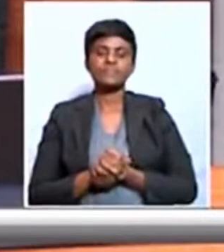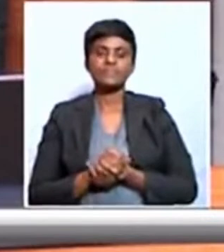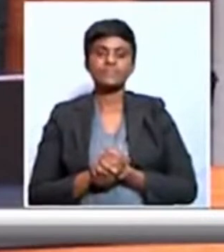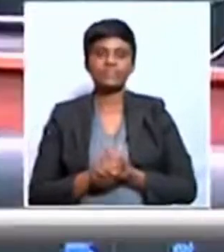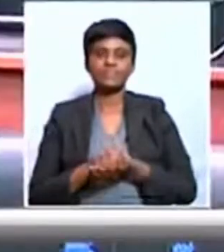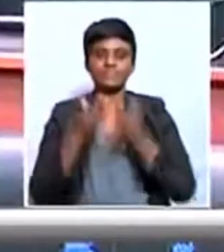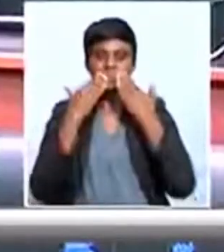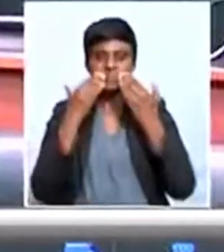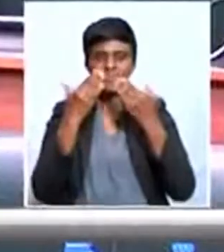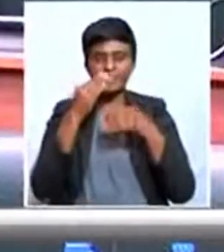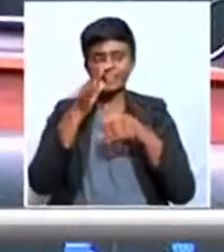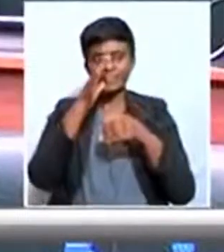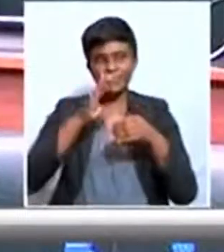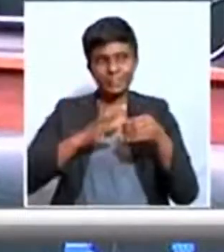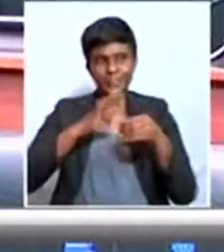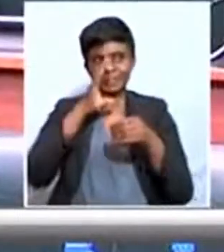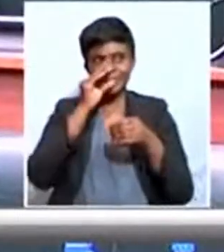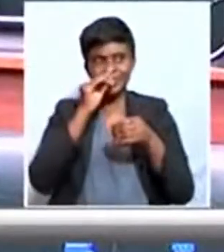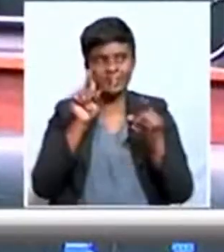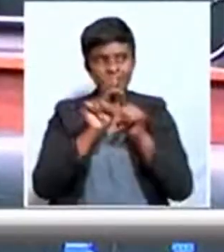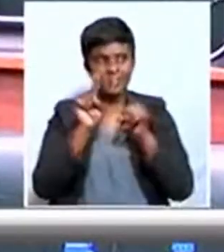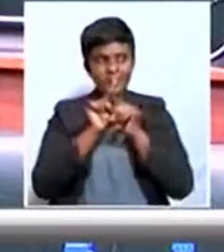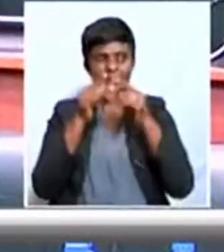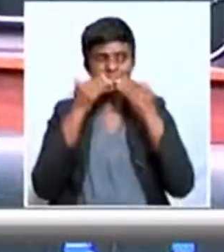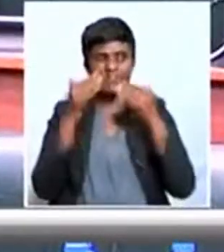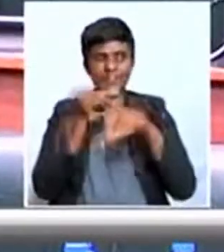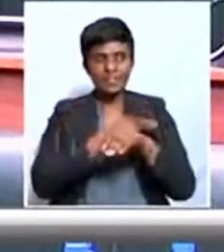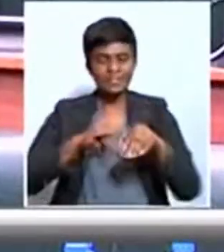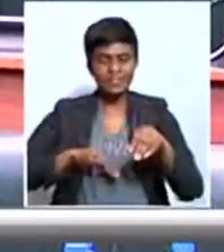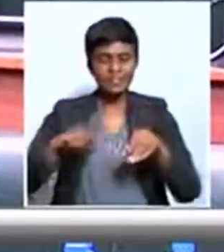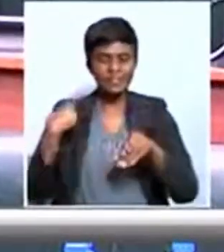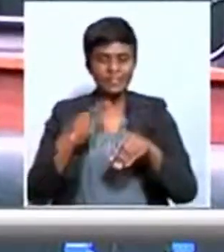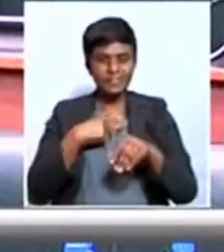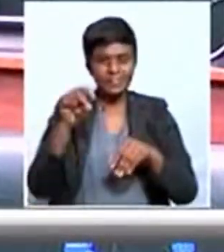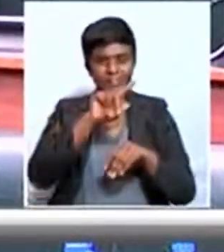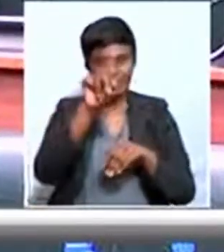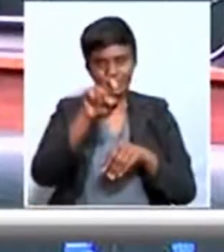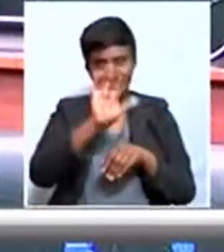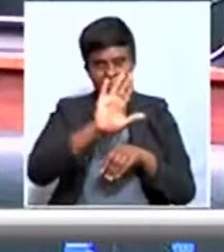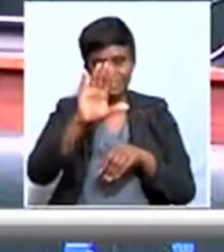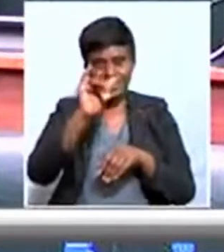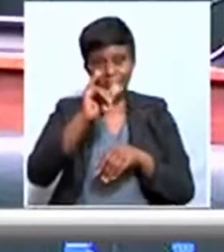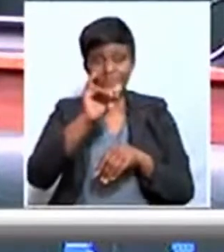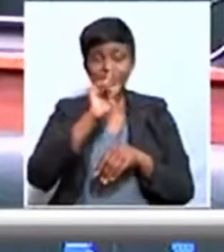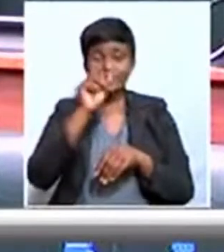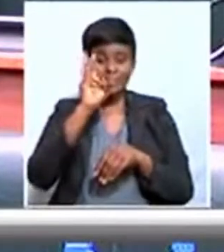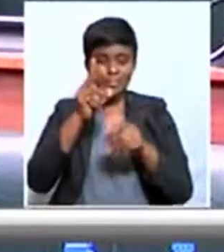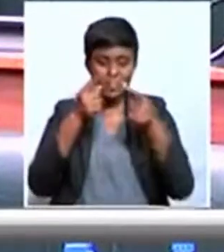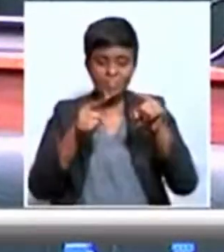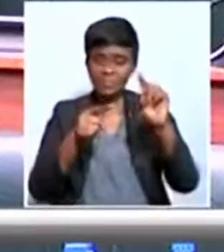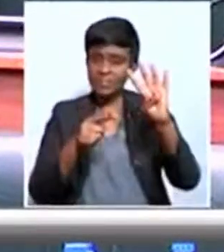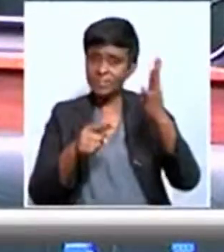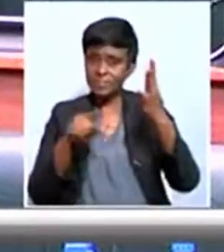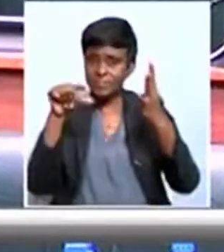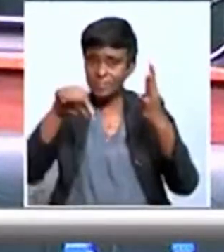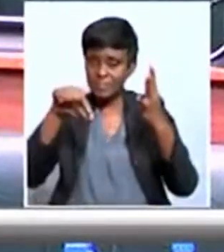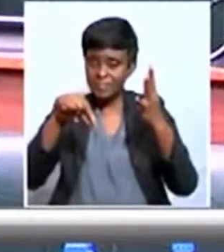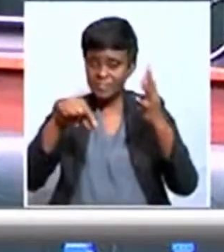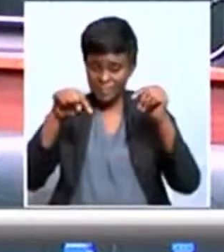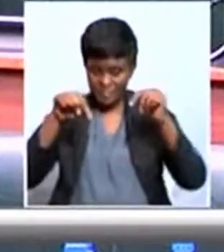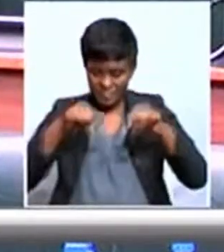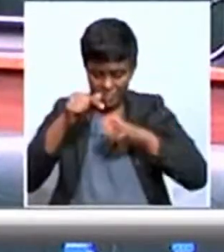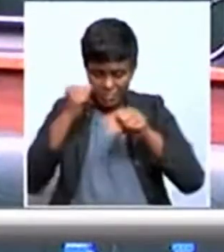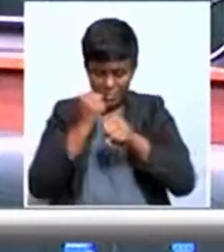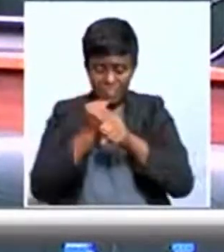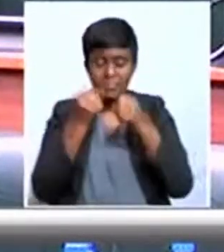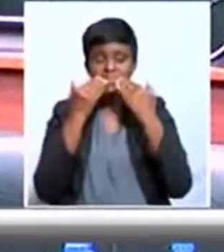Thank you, Madam Speaker, and I thank the Member of Parliament for that question. This will be done in the fourth quarter of this year. Thank